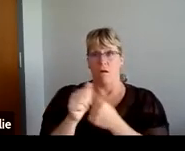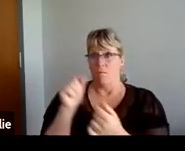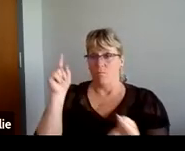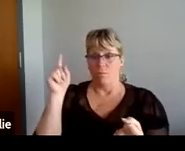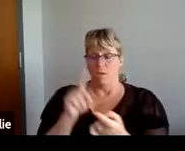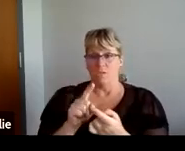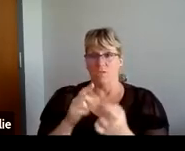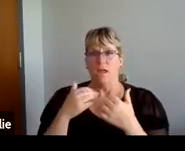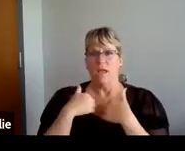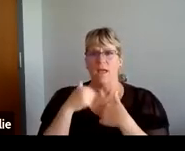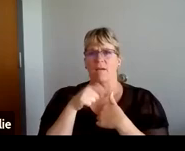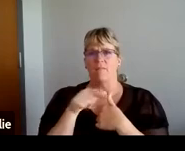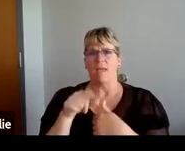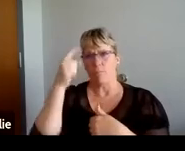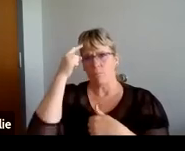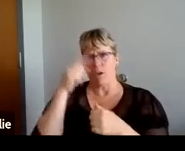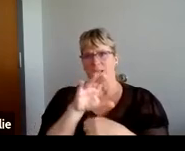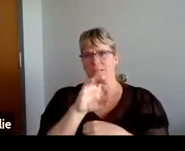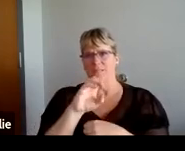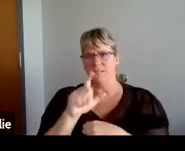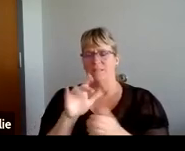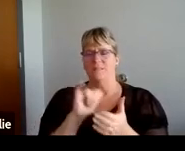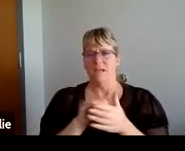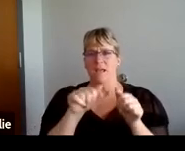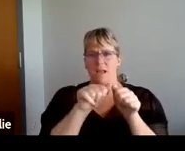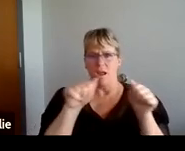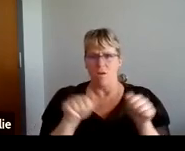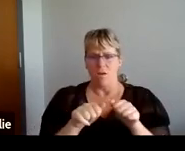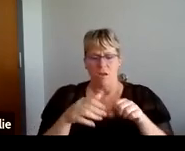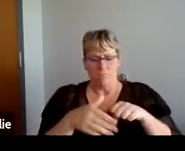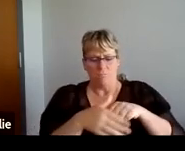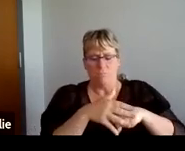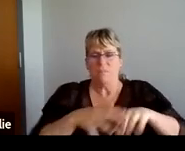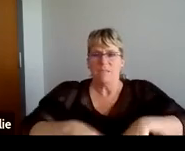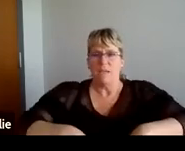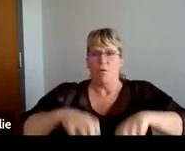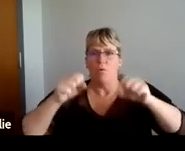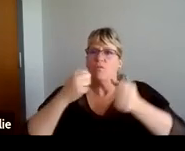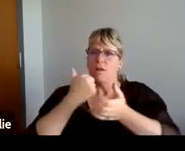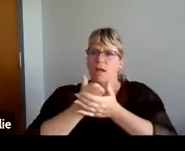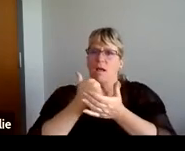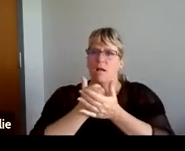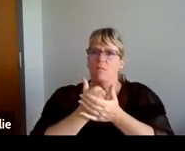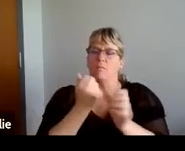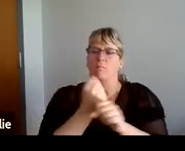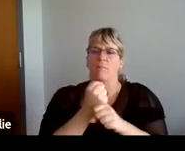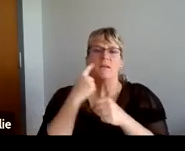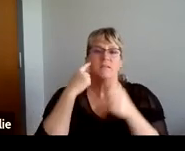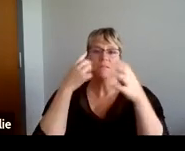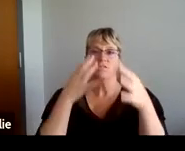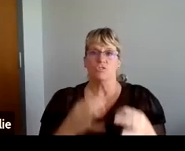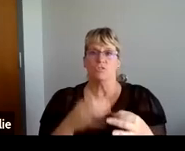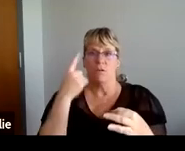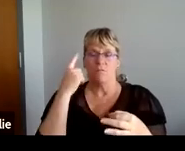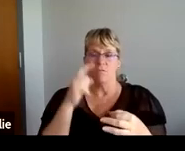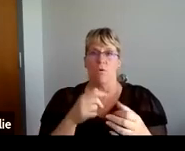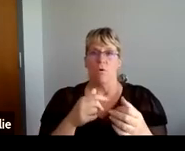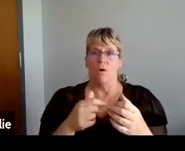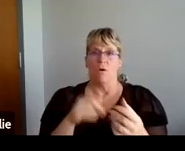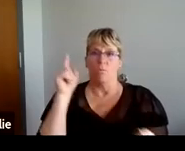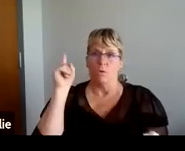those brain cells in that area of our brain take over and help us to make decisions for harm reduction and